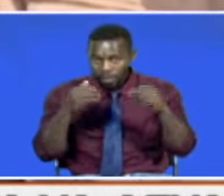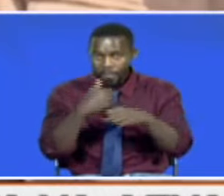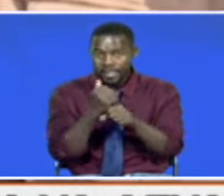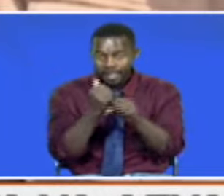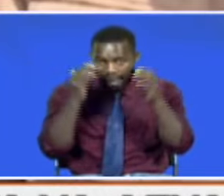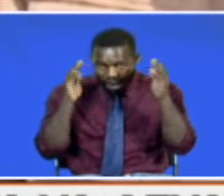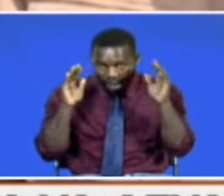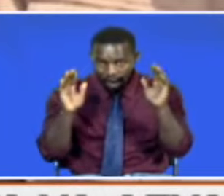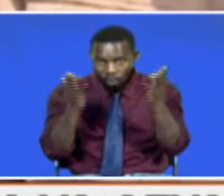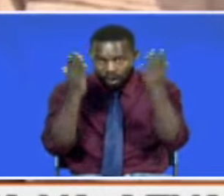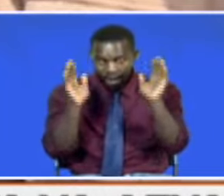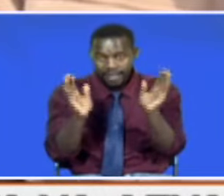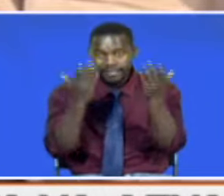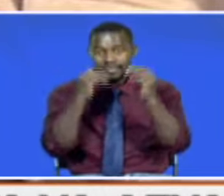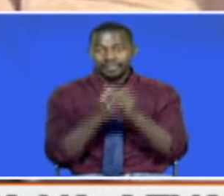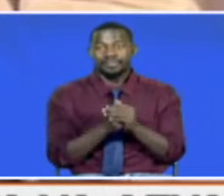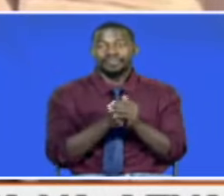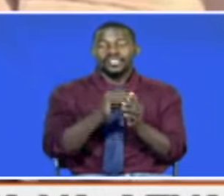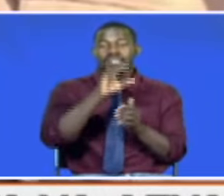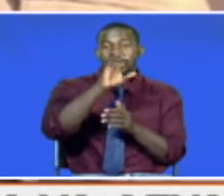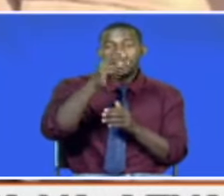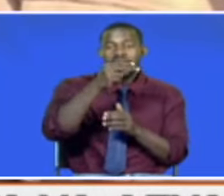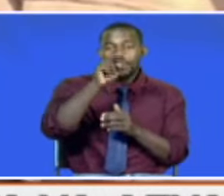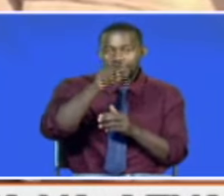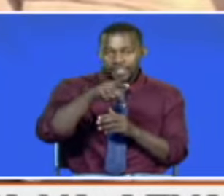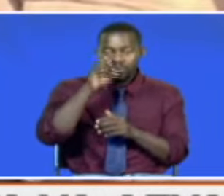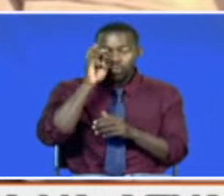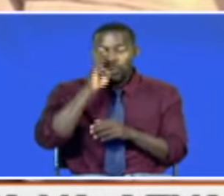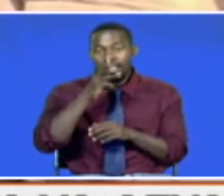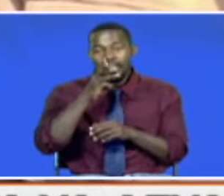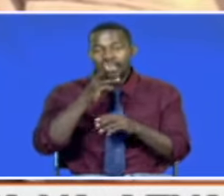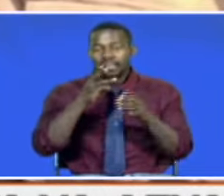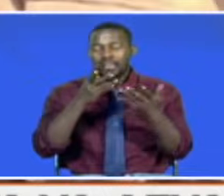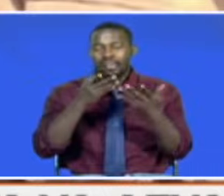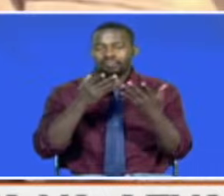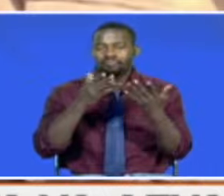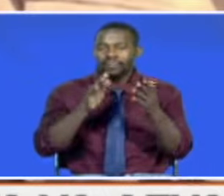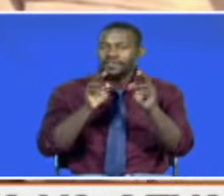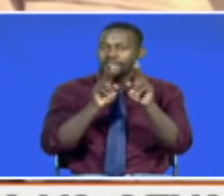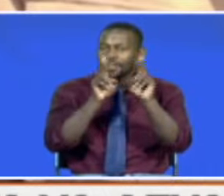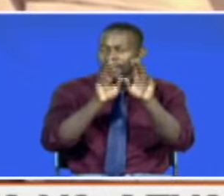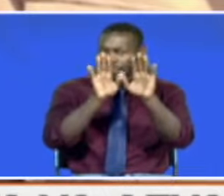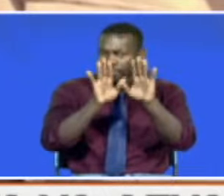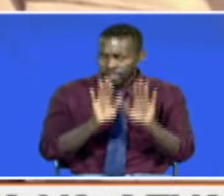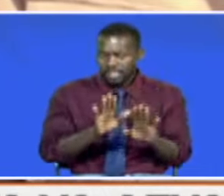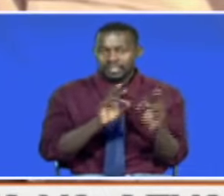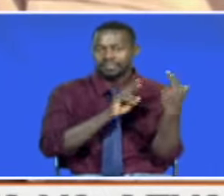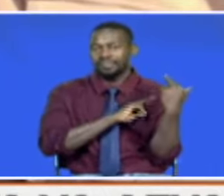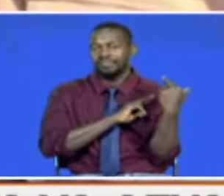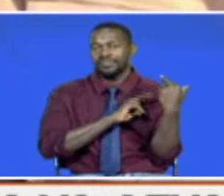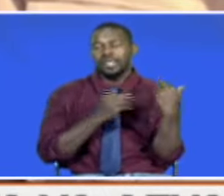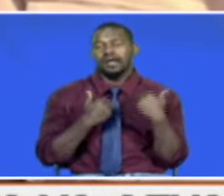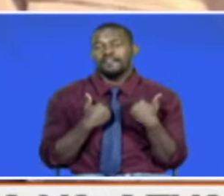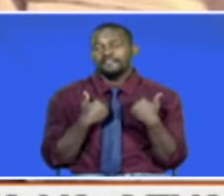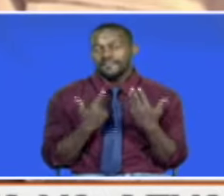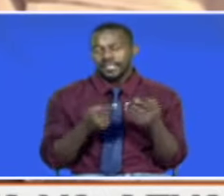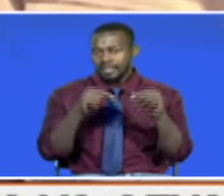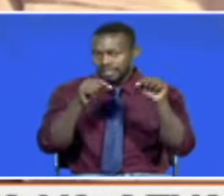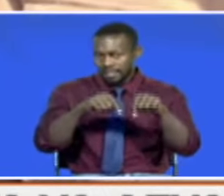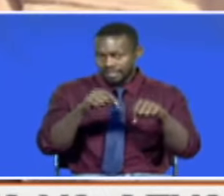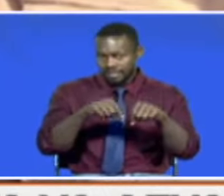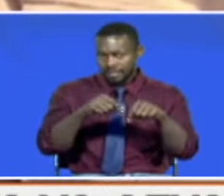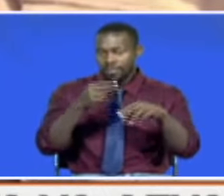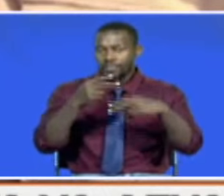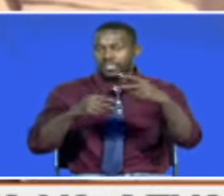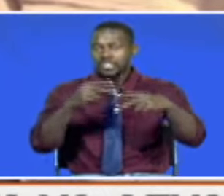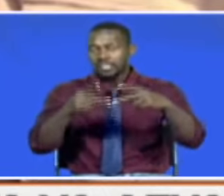is important to note that our CHPs are going to play a very, very critical role in the whole of this